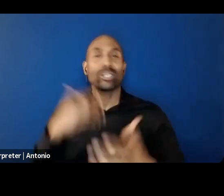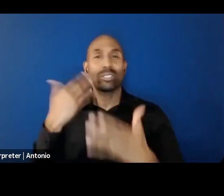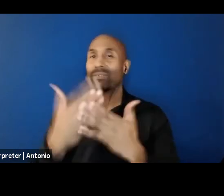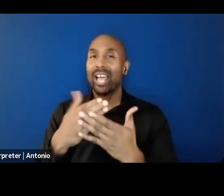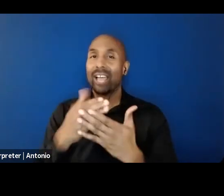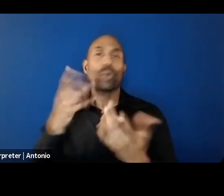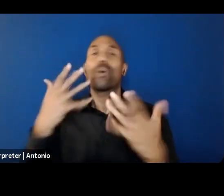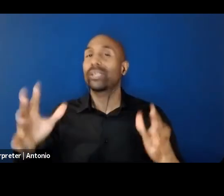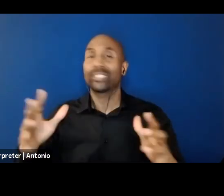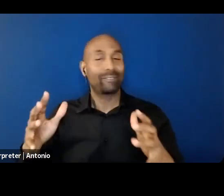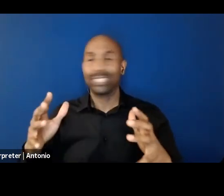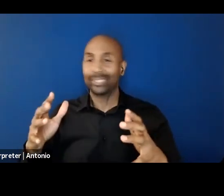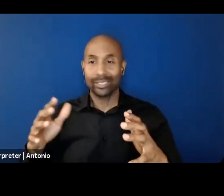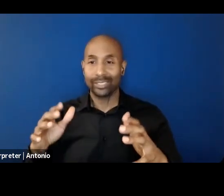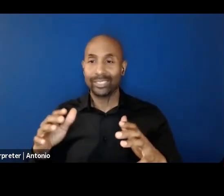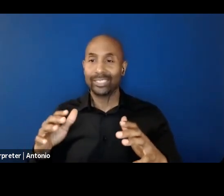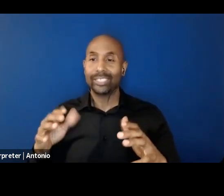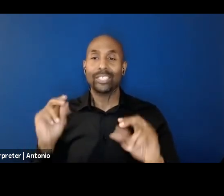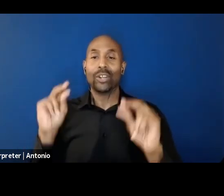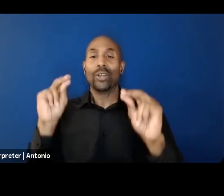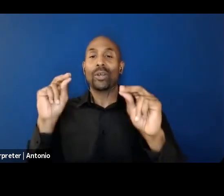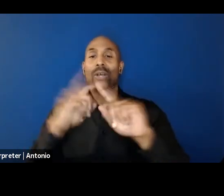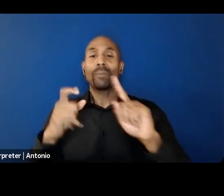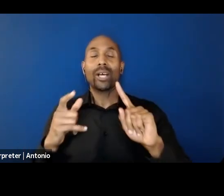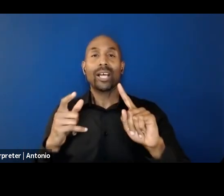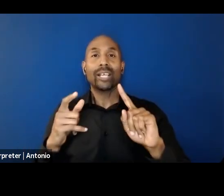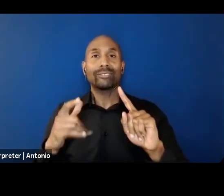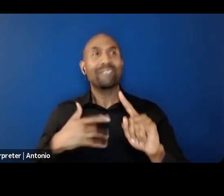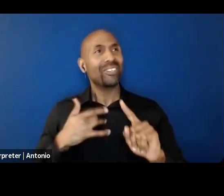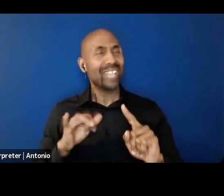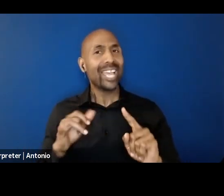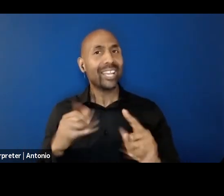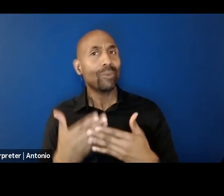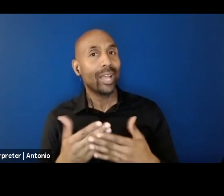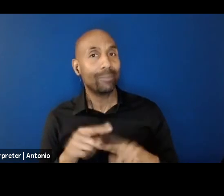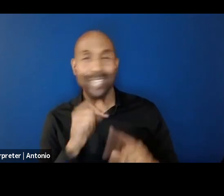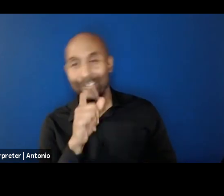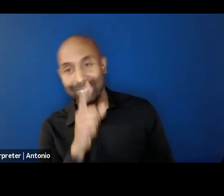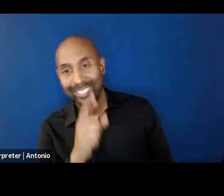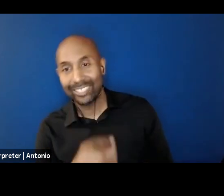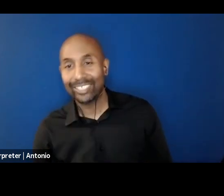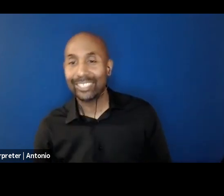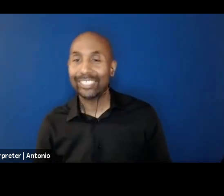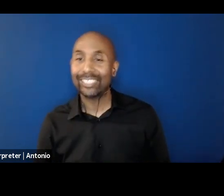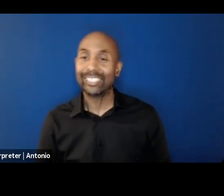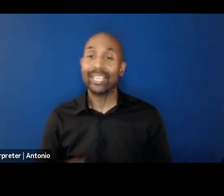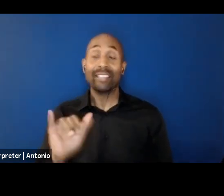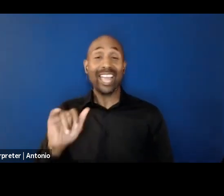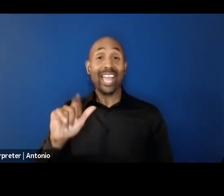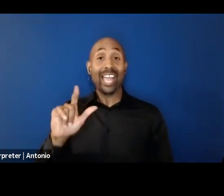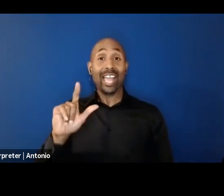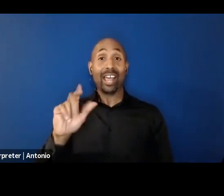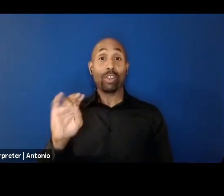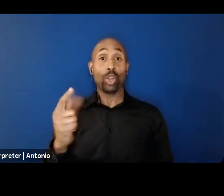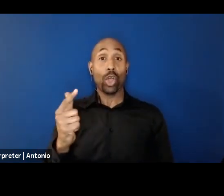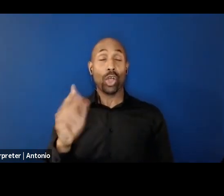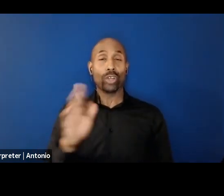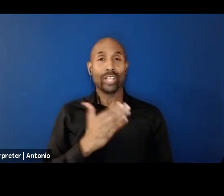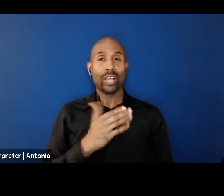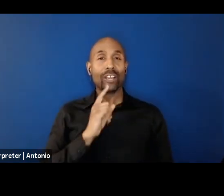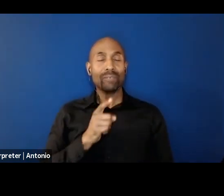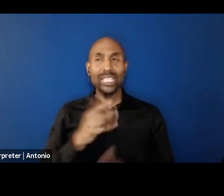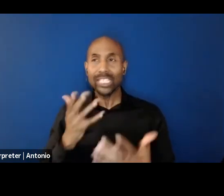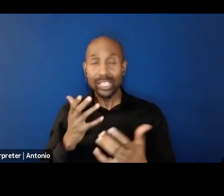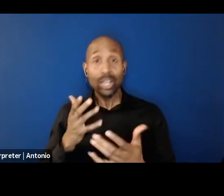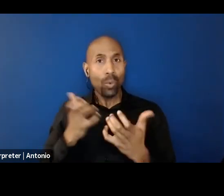transit. The long song pursues, but only ostensibly pursues arrival, eschewing